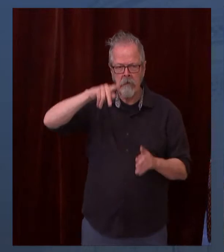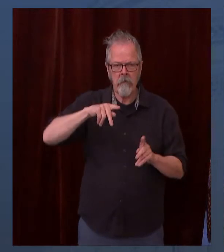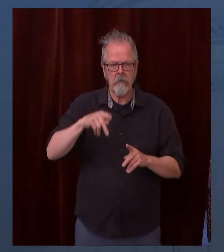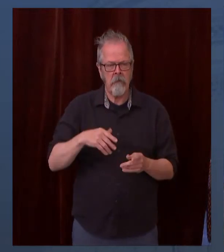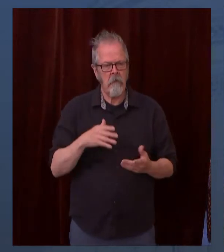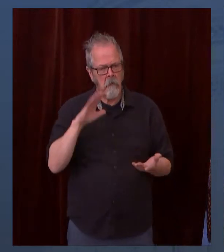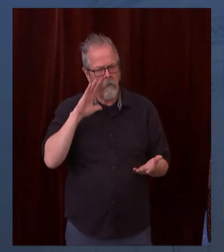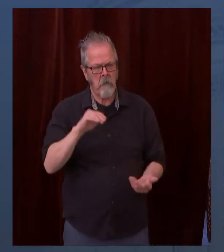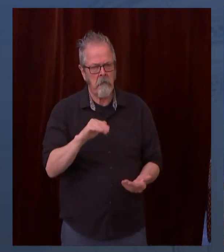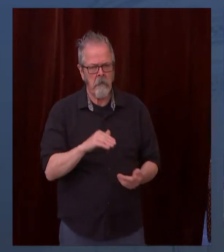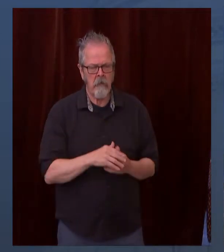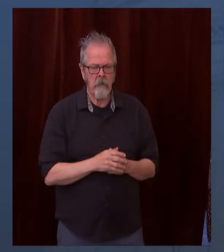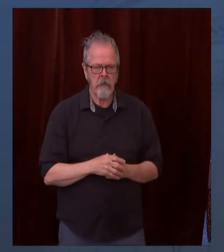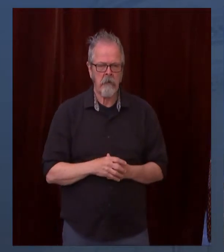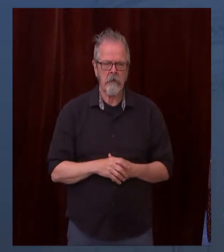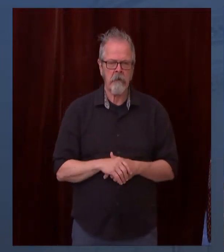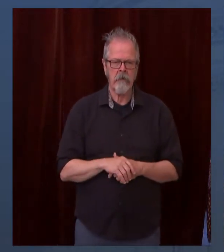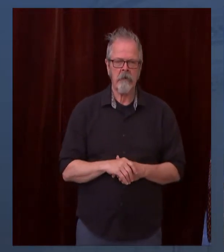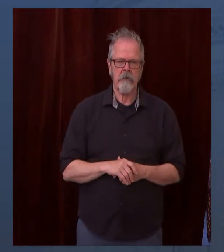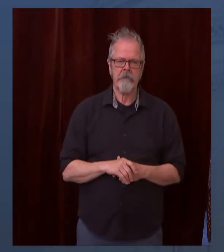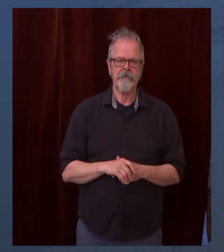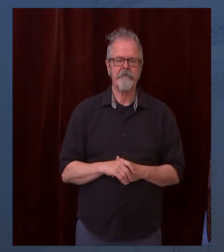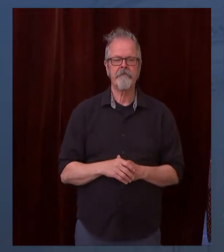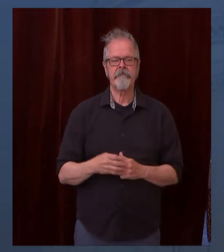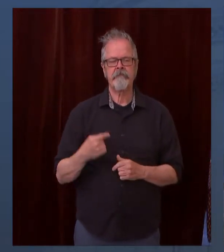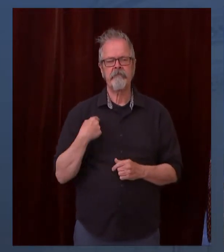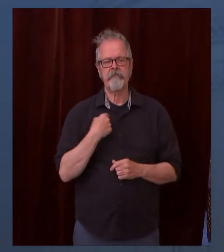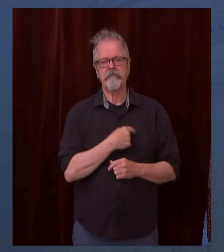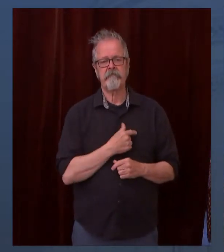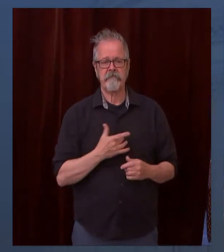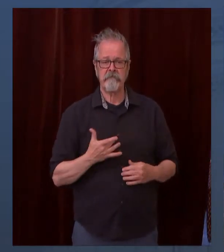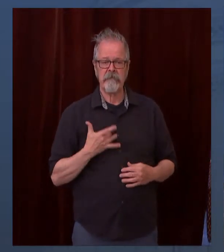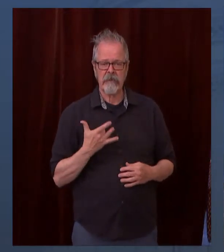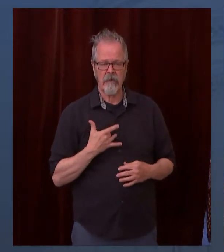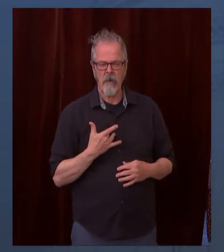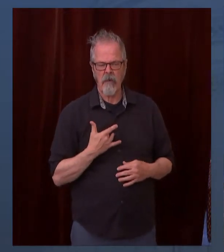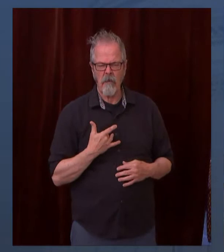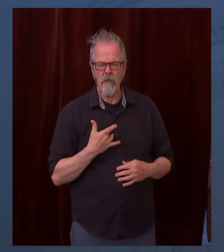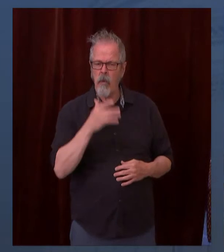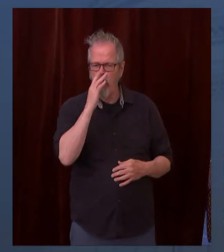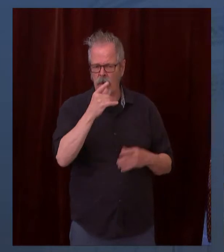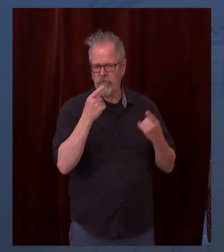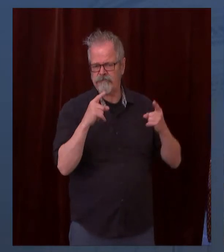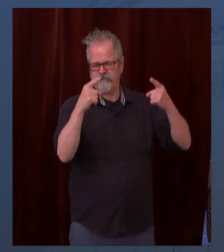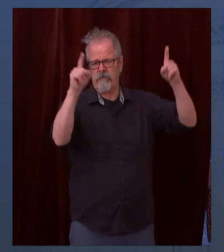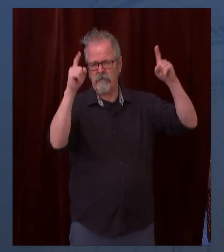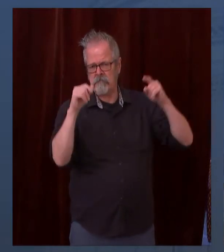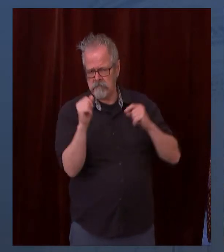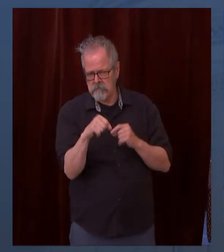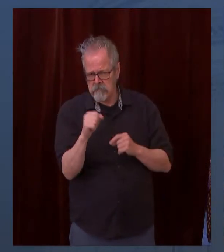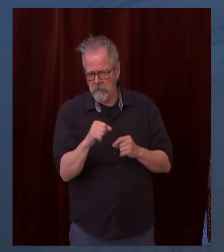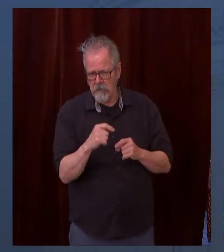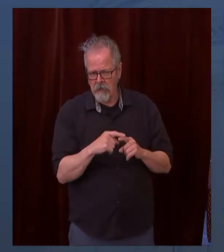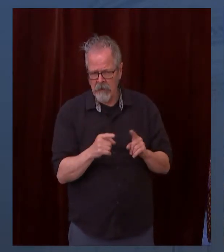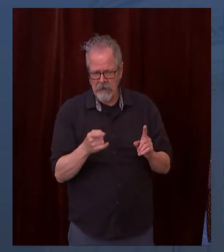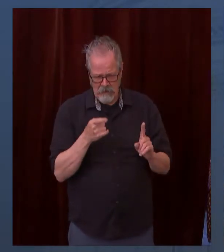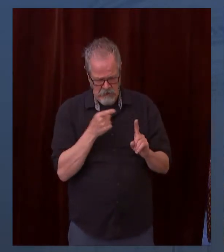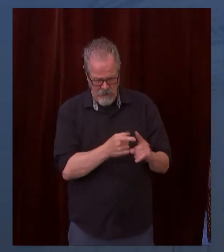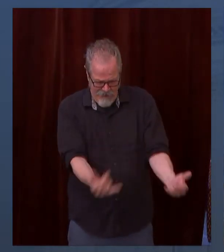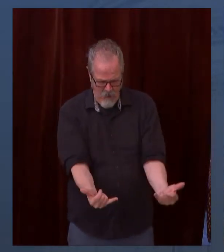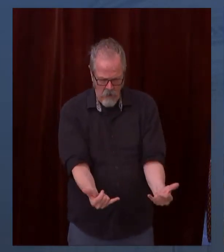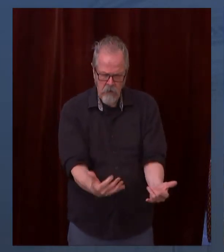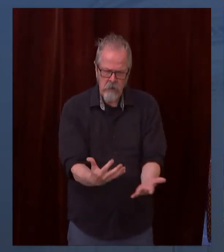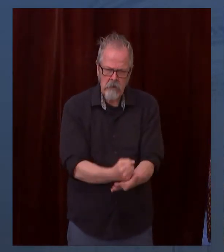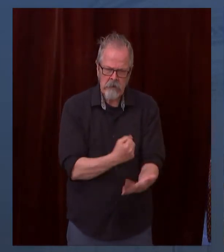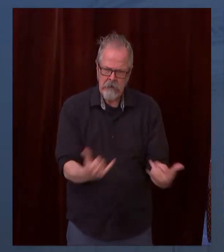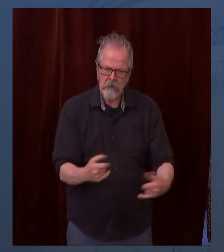succeed, but we'd rather succeed earlier rather than later, and that's why we're urging people to help out here. And